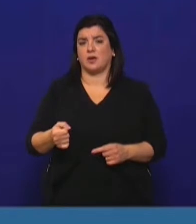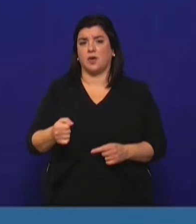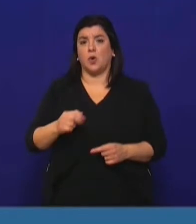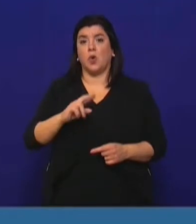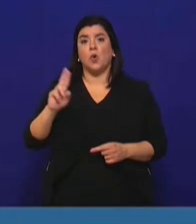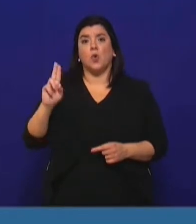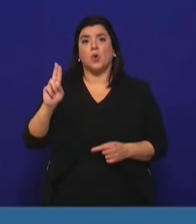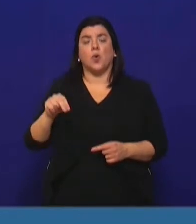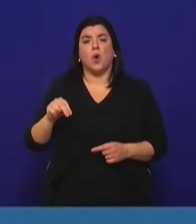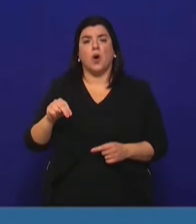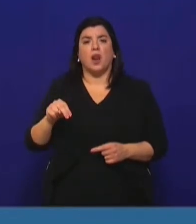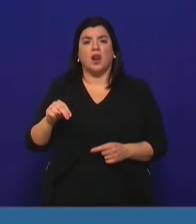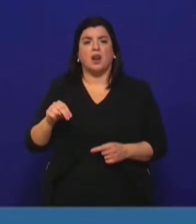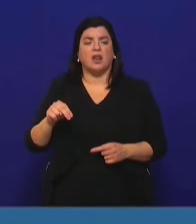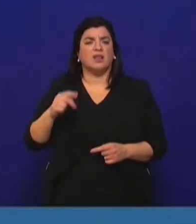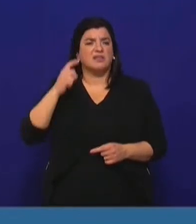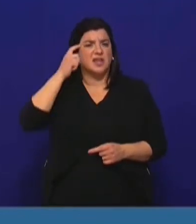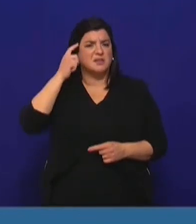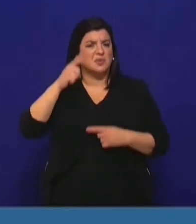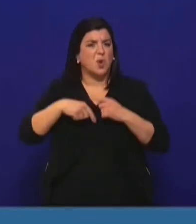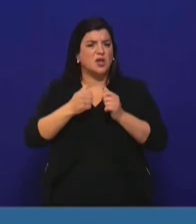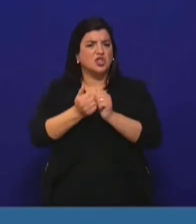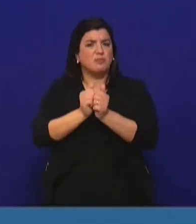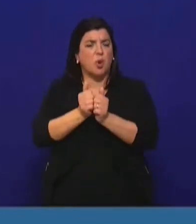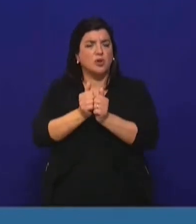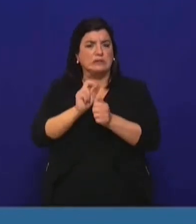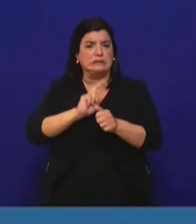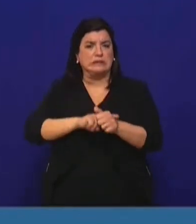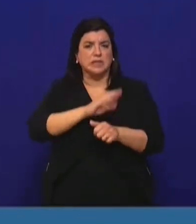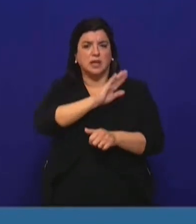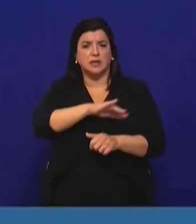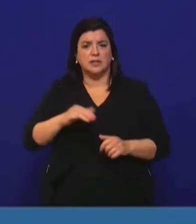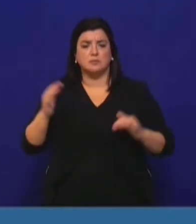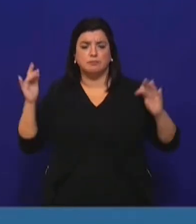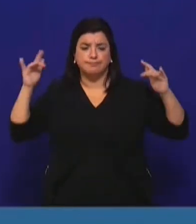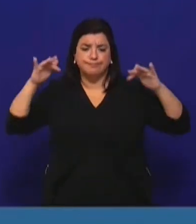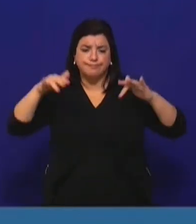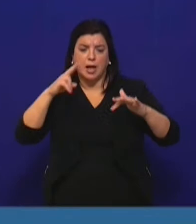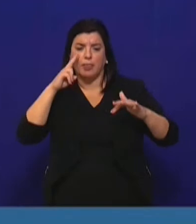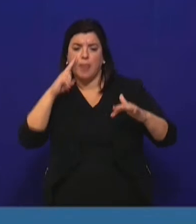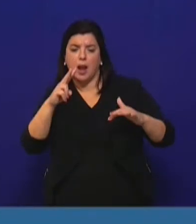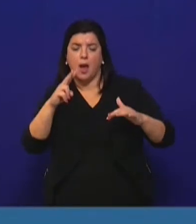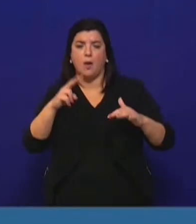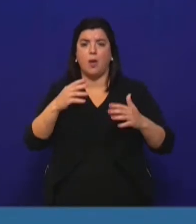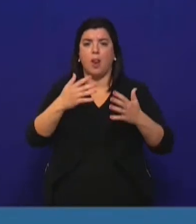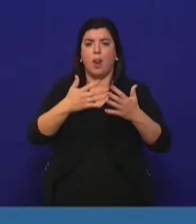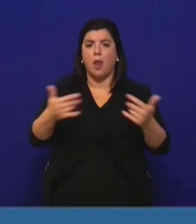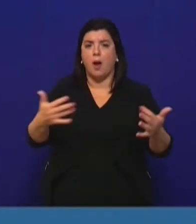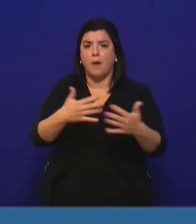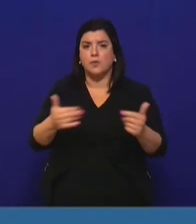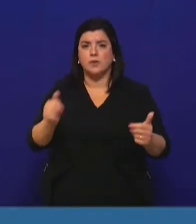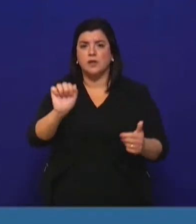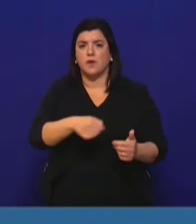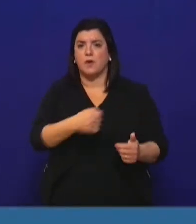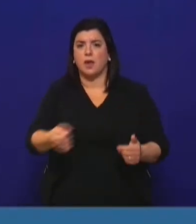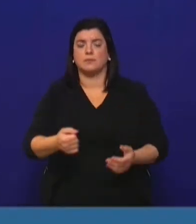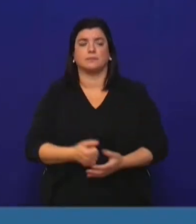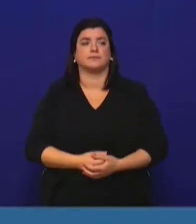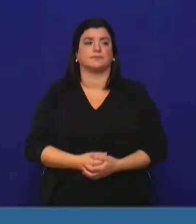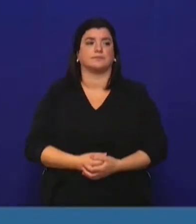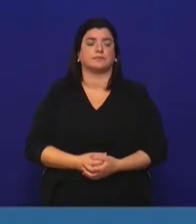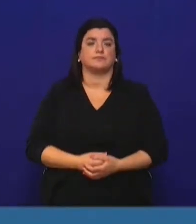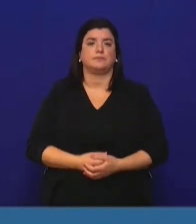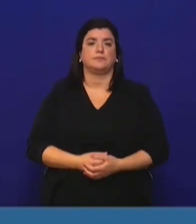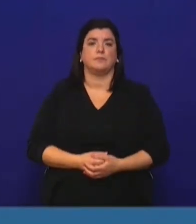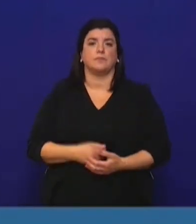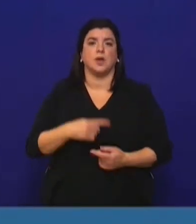watching sports in person with COVID measures? Thank you. Okay. For the variants, as I